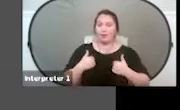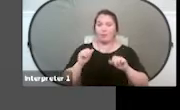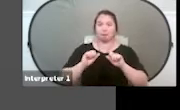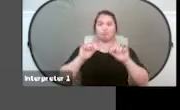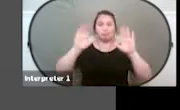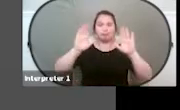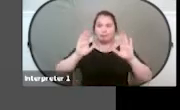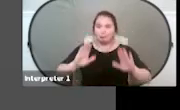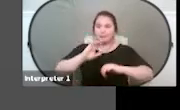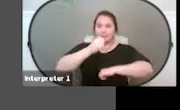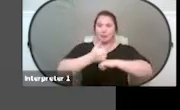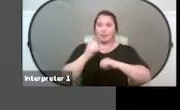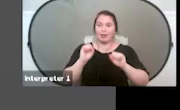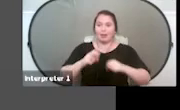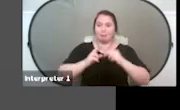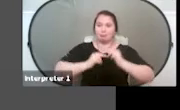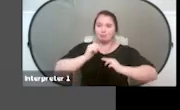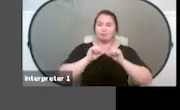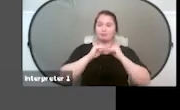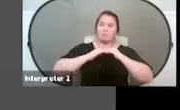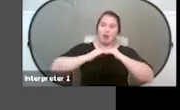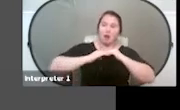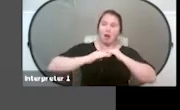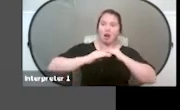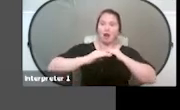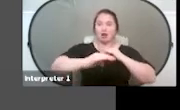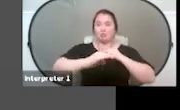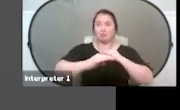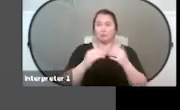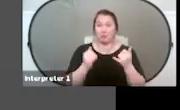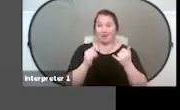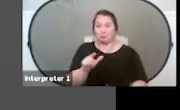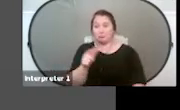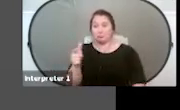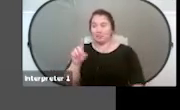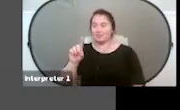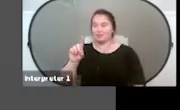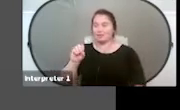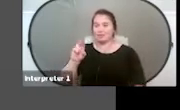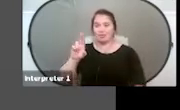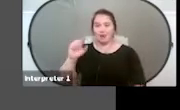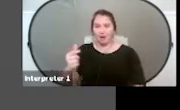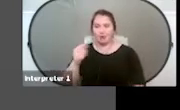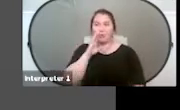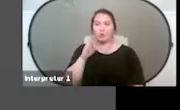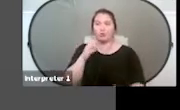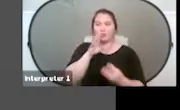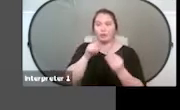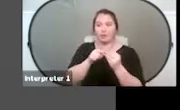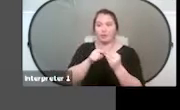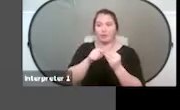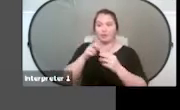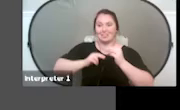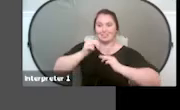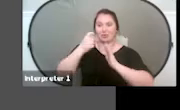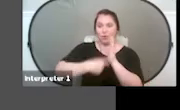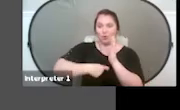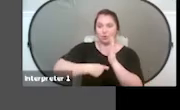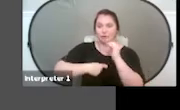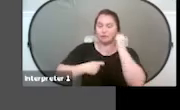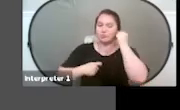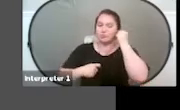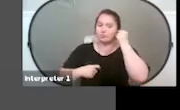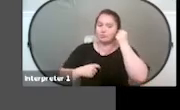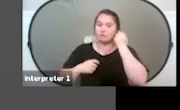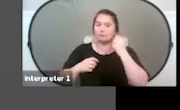good shape. At this point, I'm going to turn it over to Doug, who's going to talk to us about facility costs and building